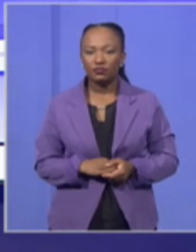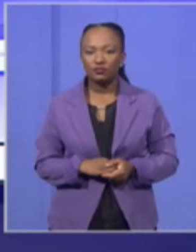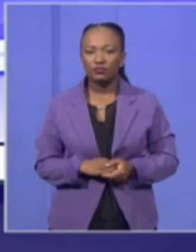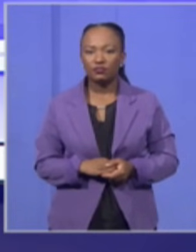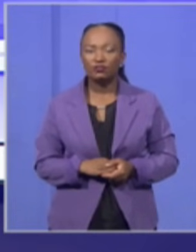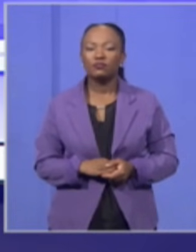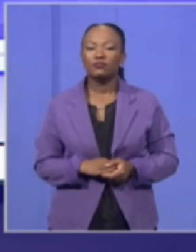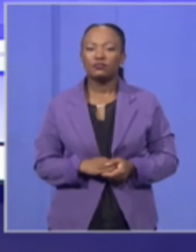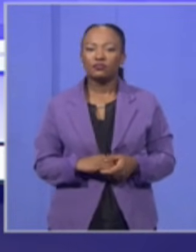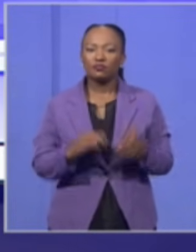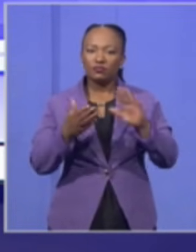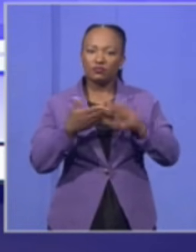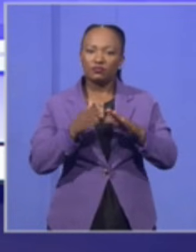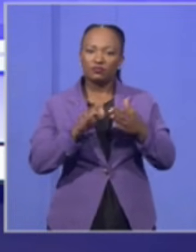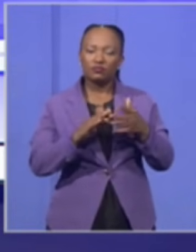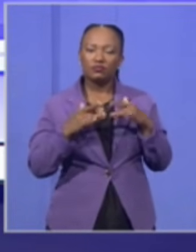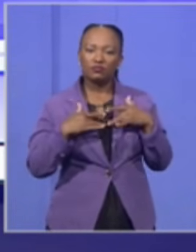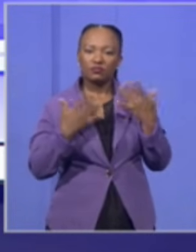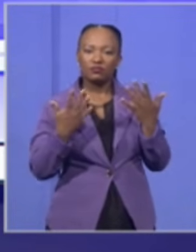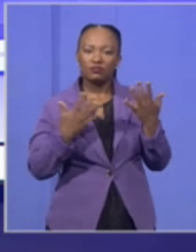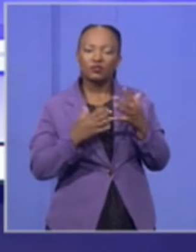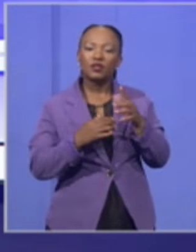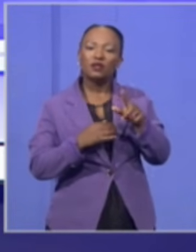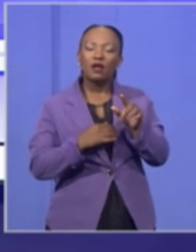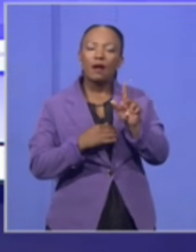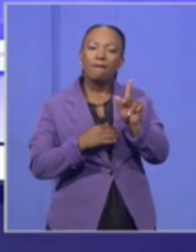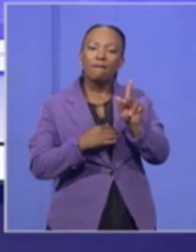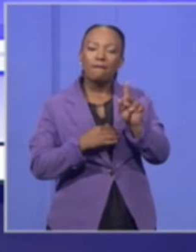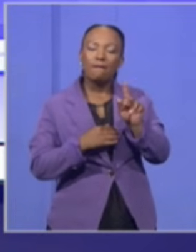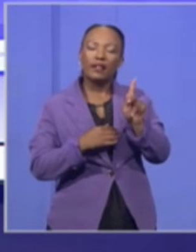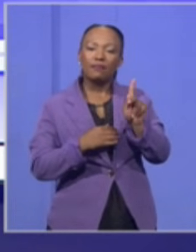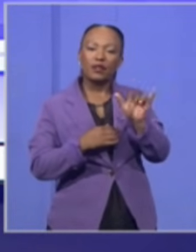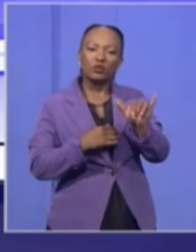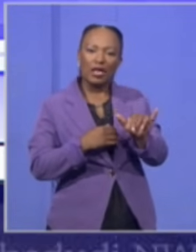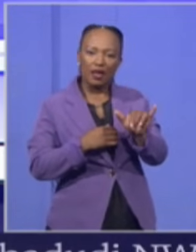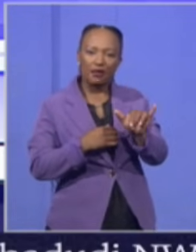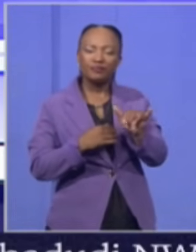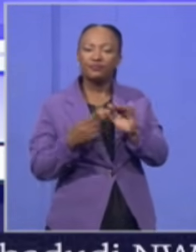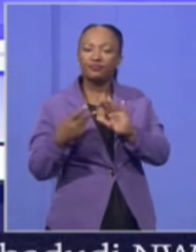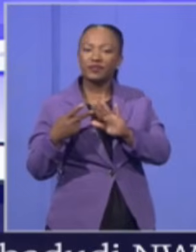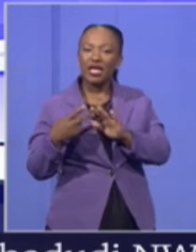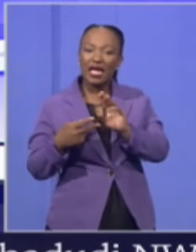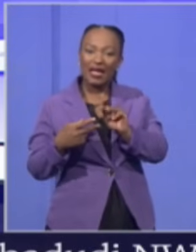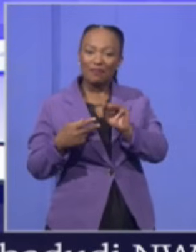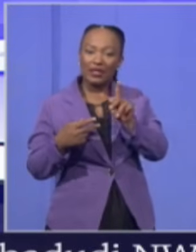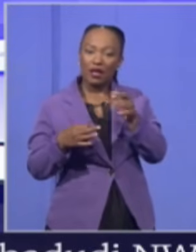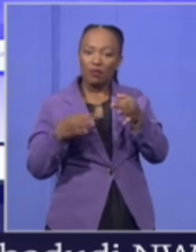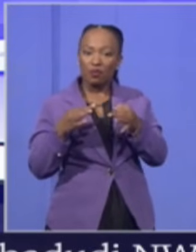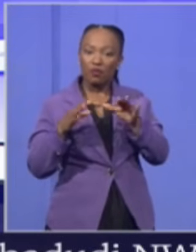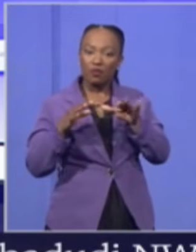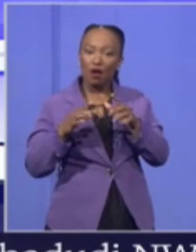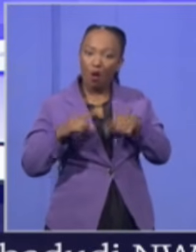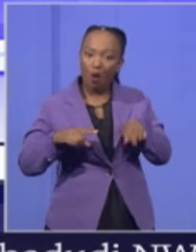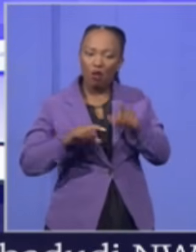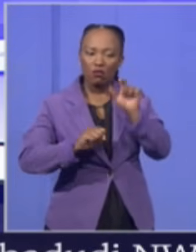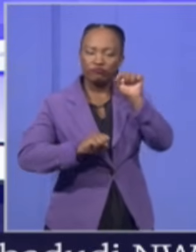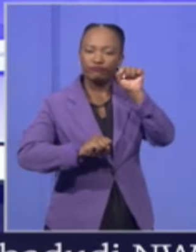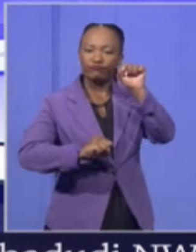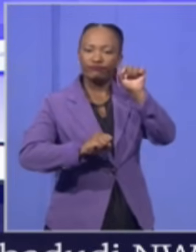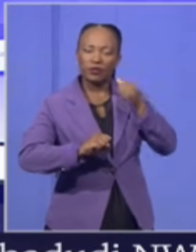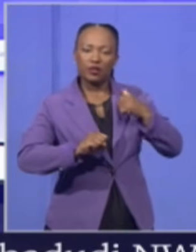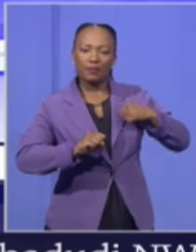badudi bao ba lego ka tlase ga masepala wa selegae wa Matlosana go tee le maloko a Mkhondo Wesizwe ba hlole ba gwantetše dikantorong tša masepala woo